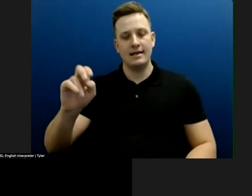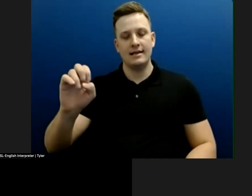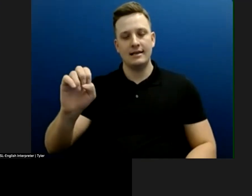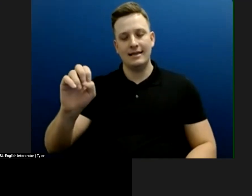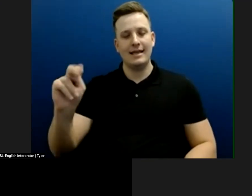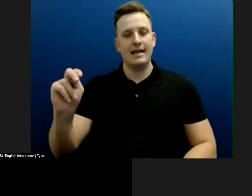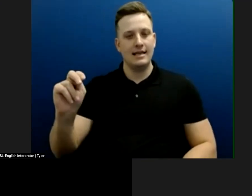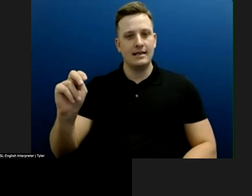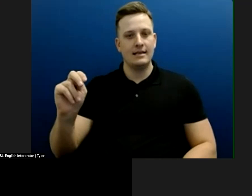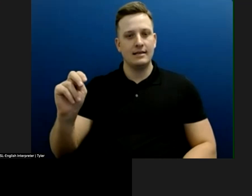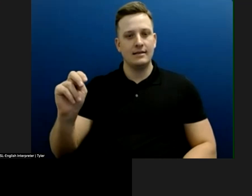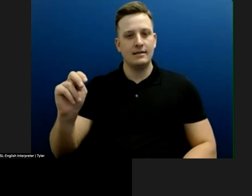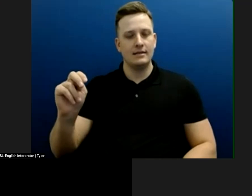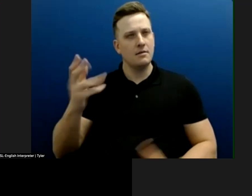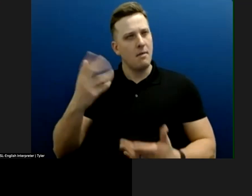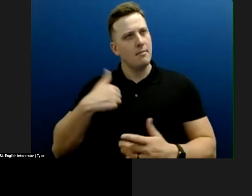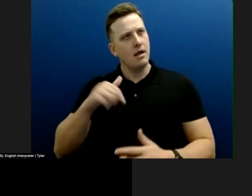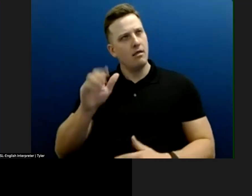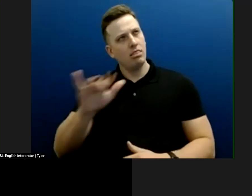L-A-H-T-I-N-E-N. That might not be right.